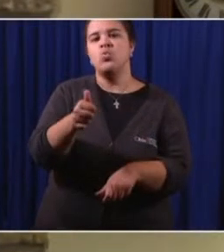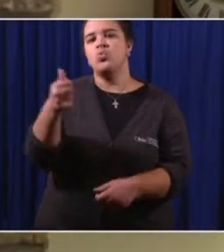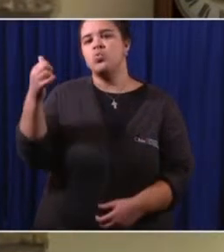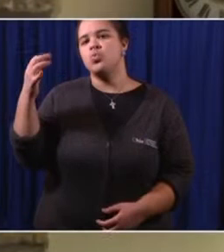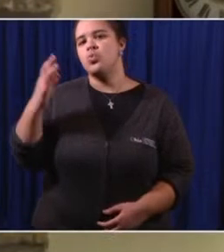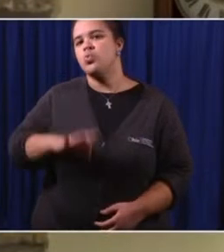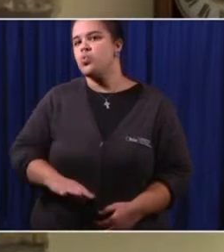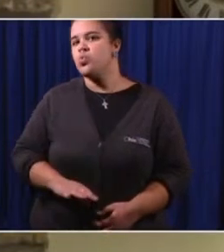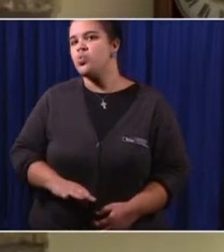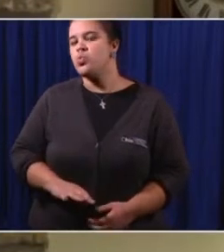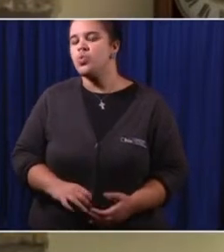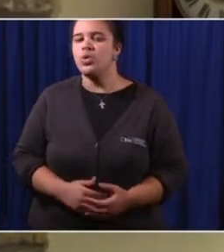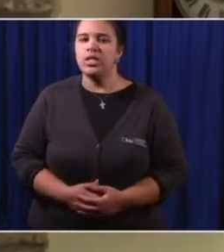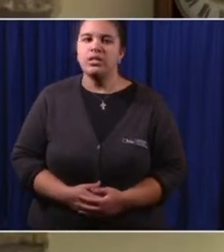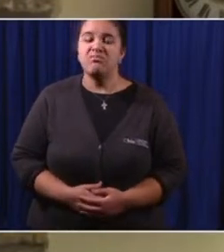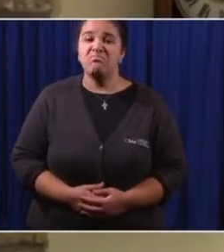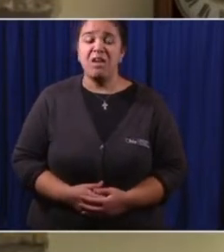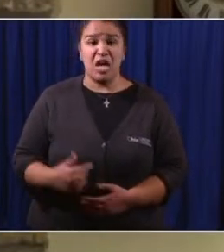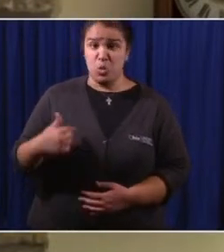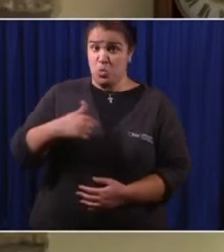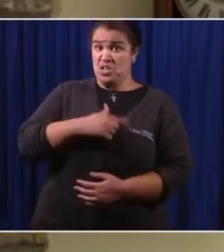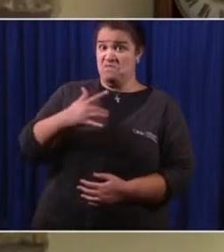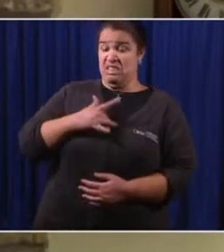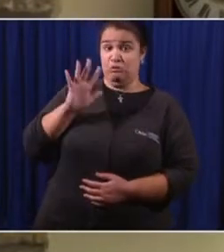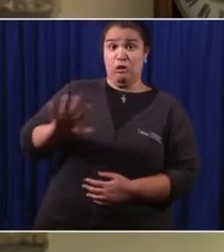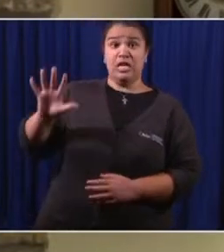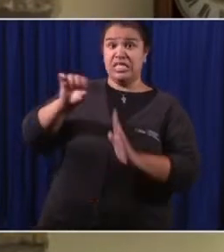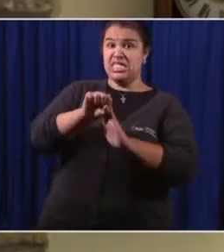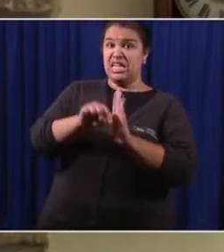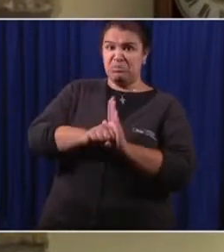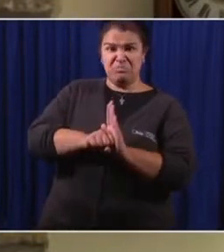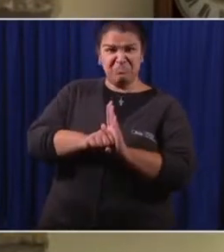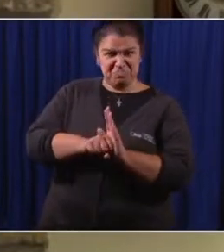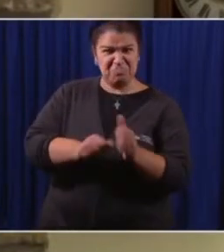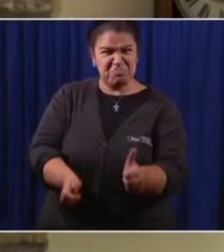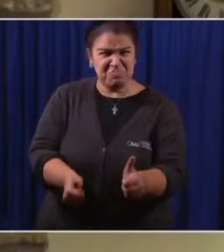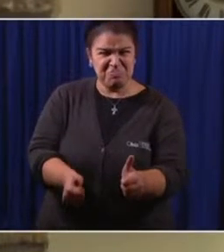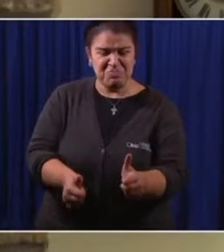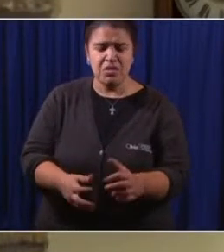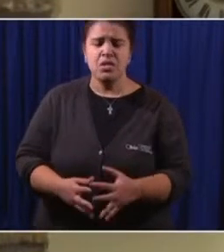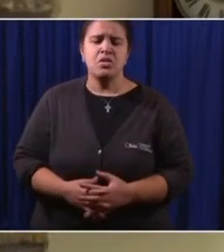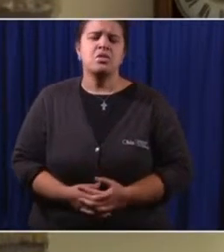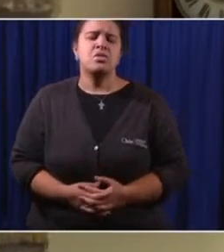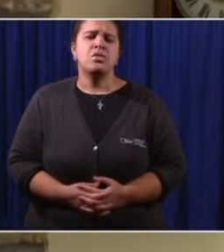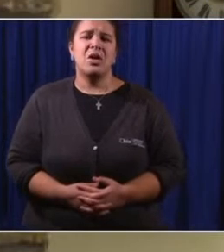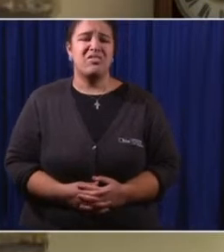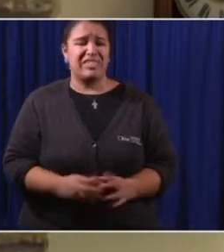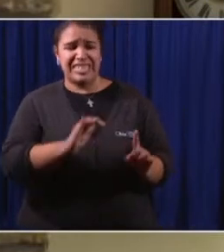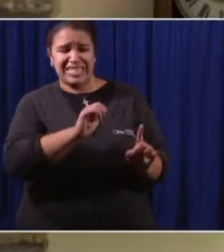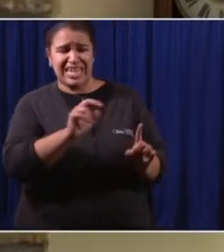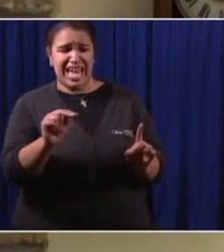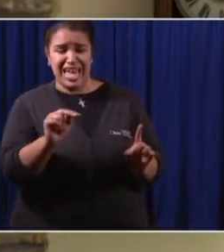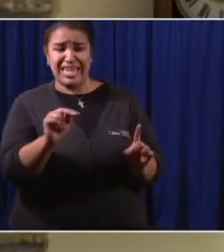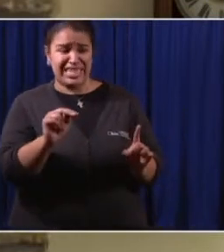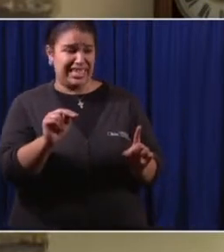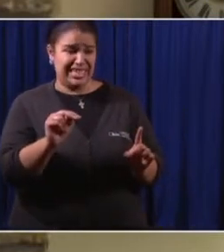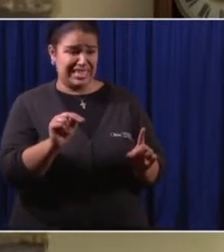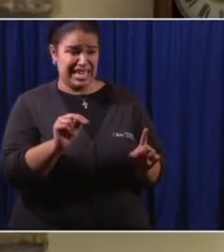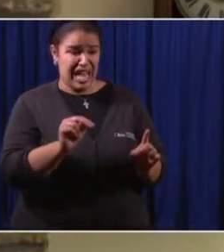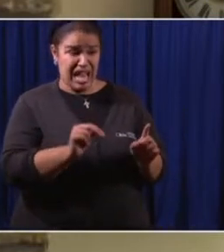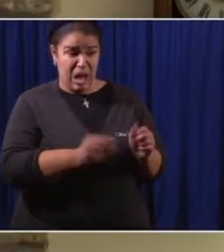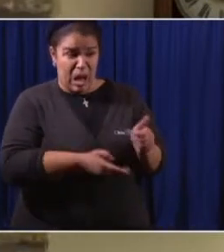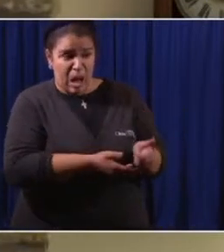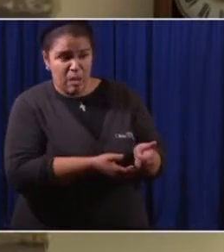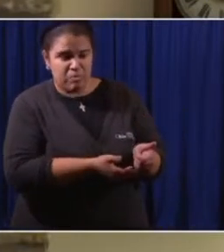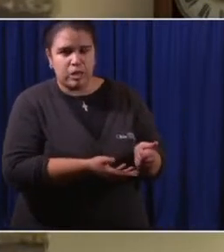we think statewide it has been helpful as well. So we're going to see what we can do for Cincinnati. We can't promise anything. Again,